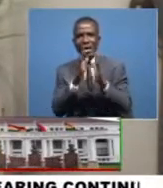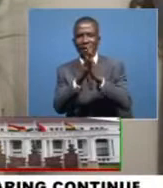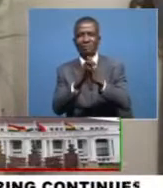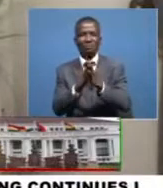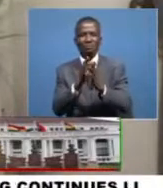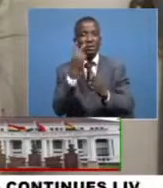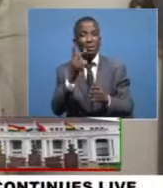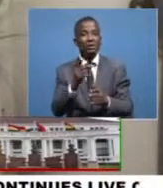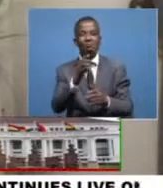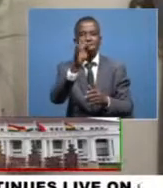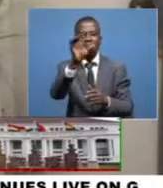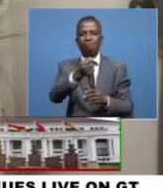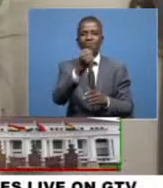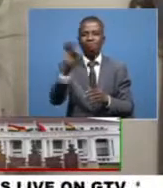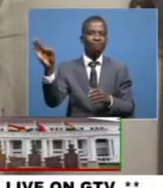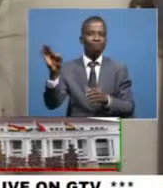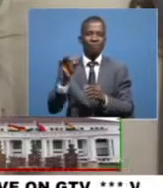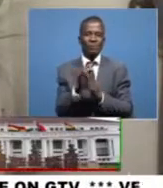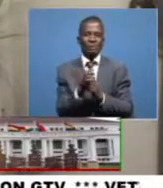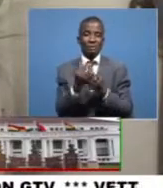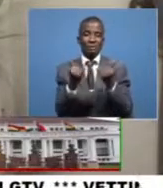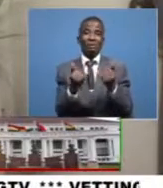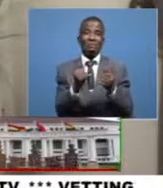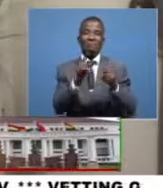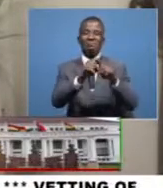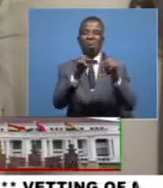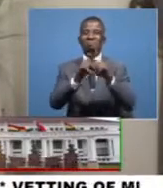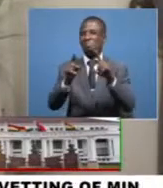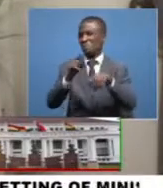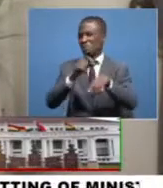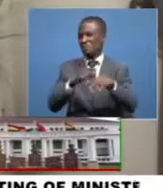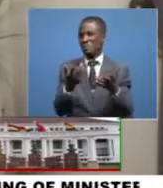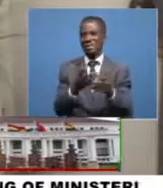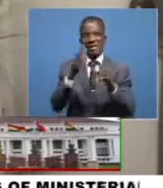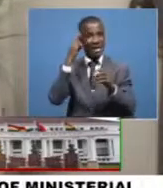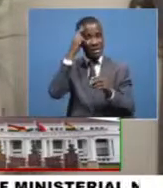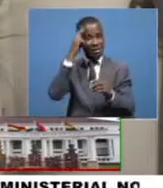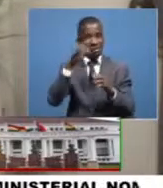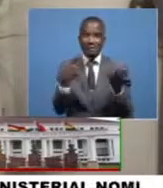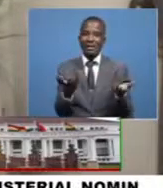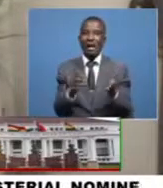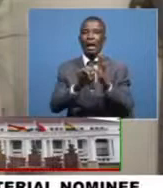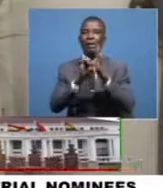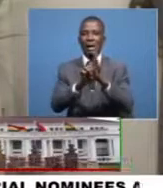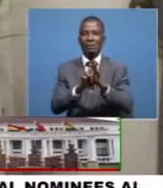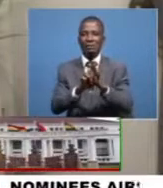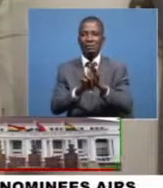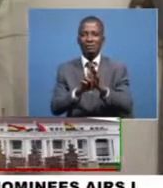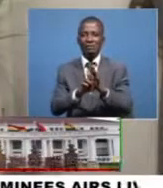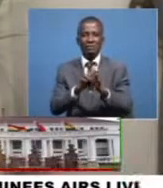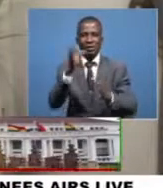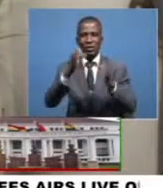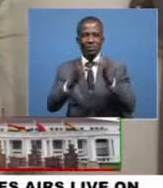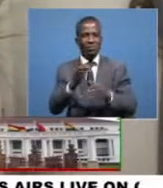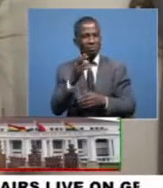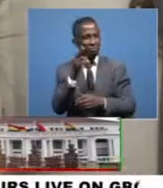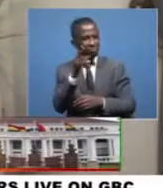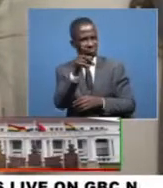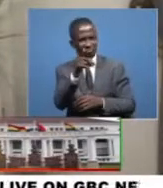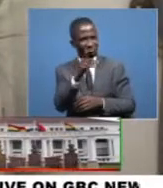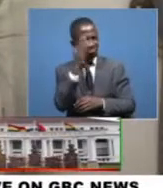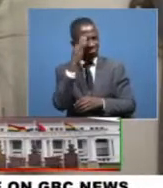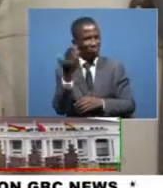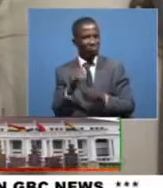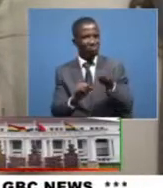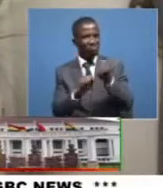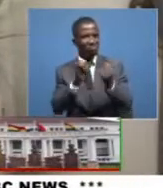out, and on several, or for different reasons, one of them being that they were not pleaded to, or they are not supported